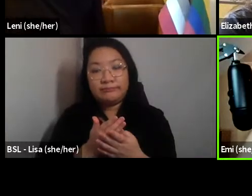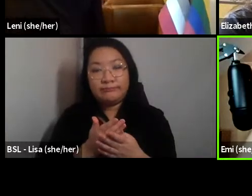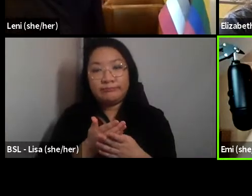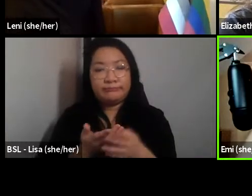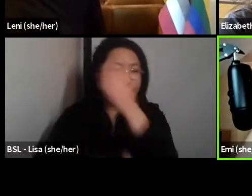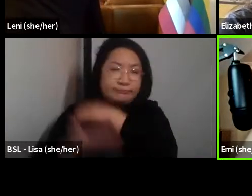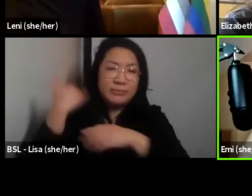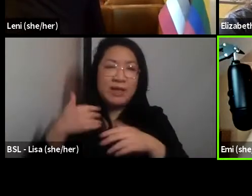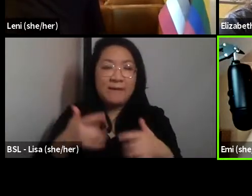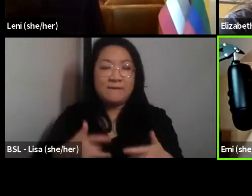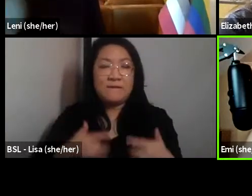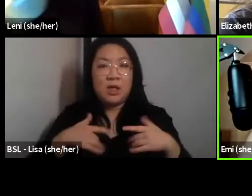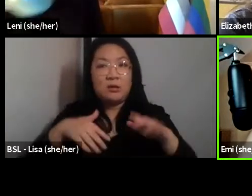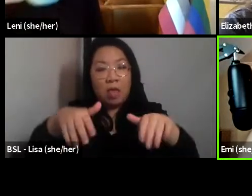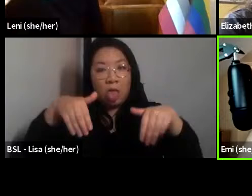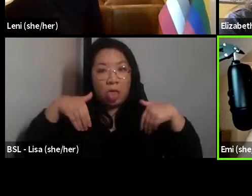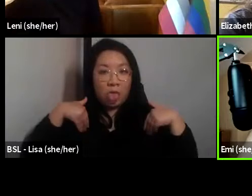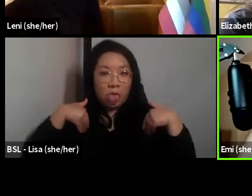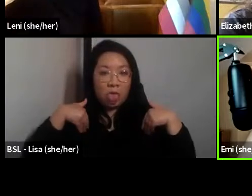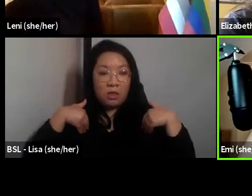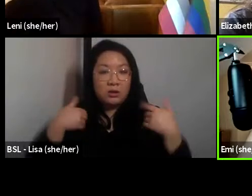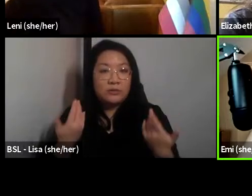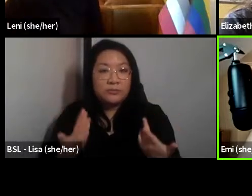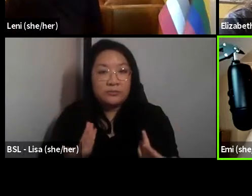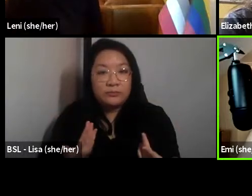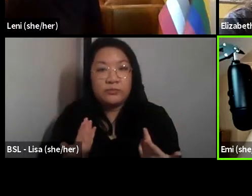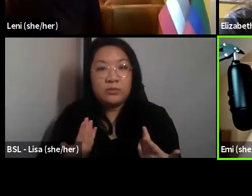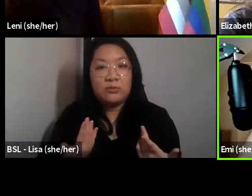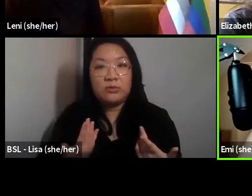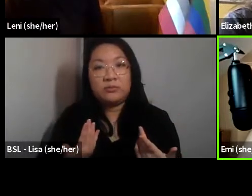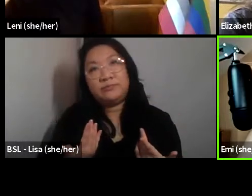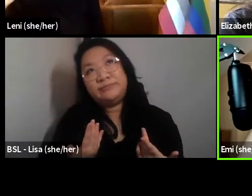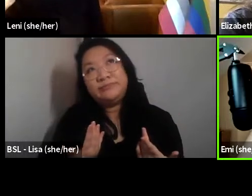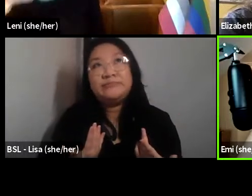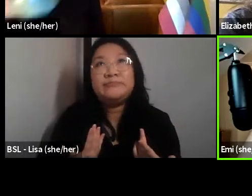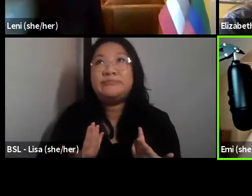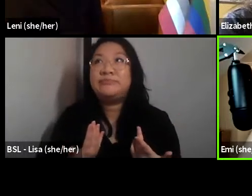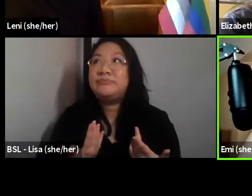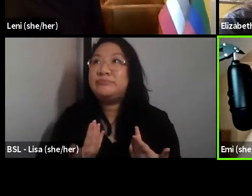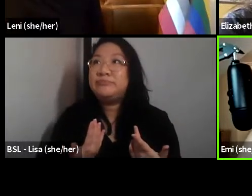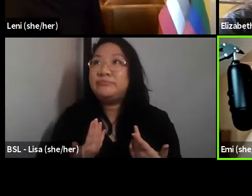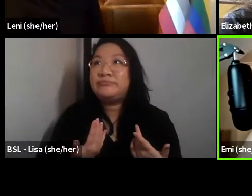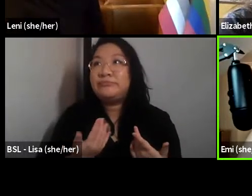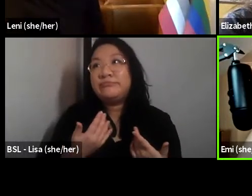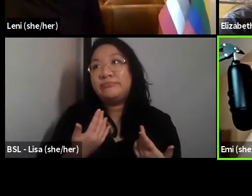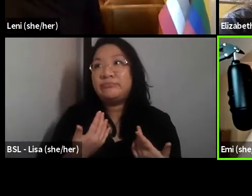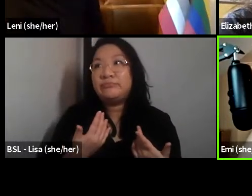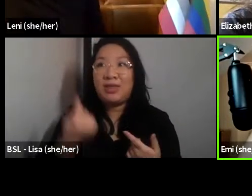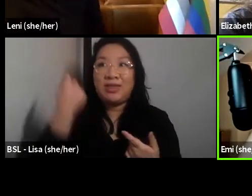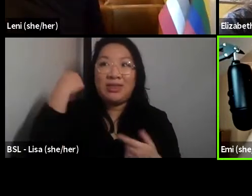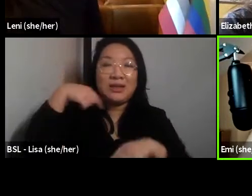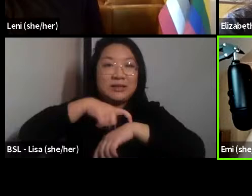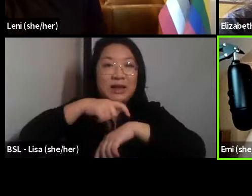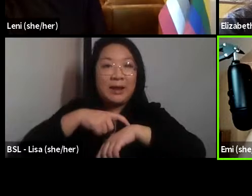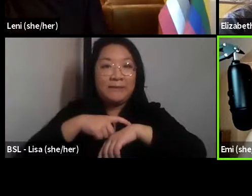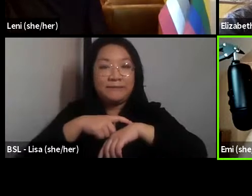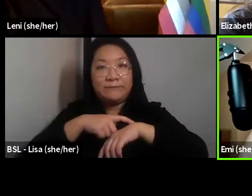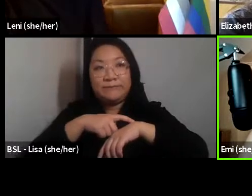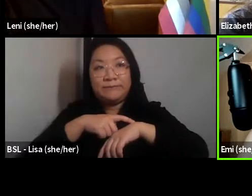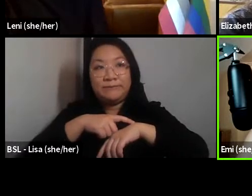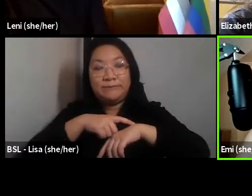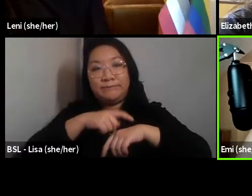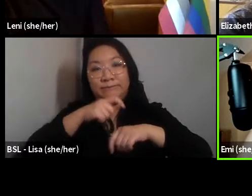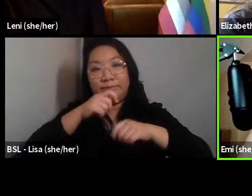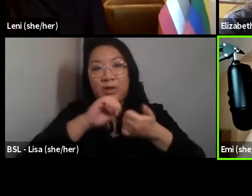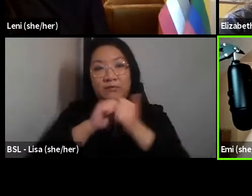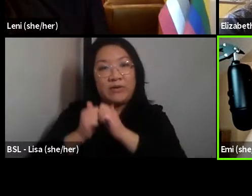feel. I'd just come out whilst everyone was kind of 16, 17, 18 and first experimenting with their